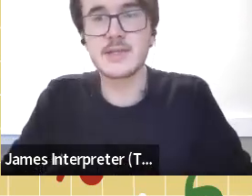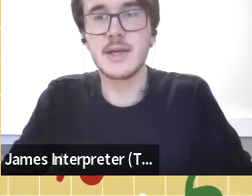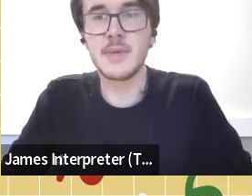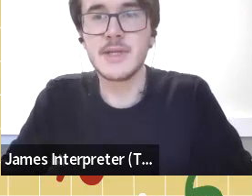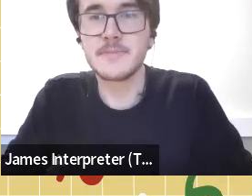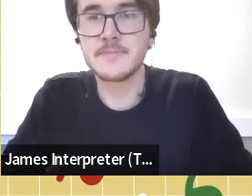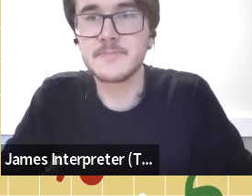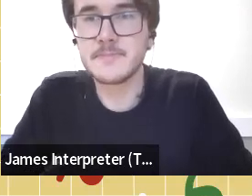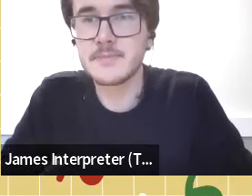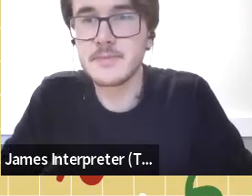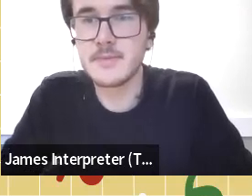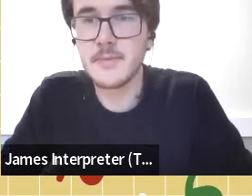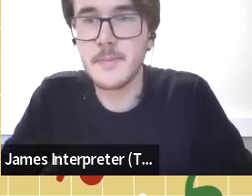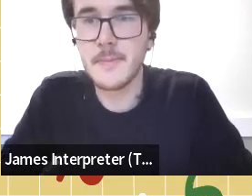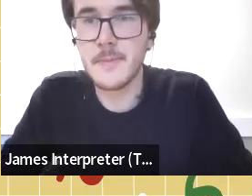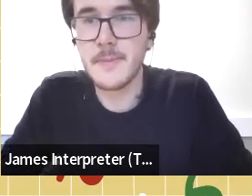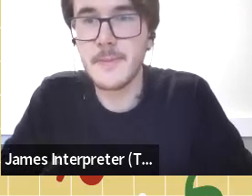Okay, next slide, please.